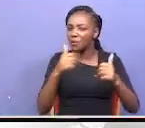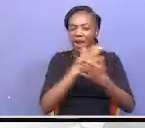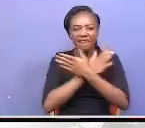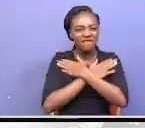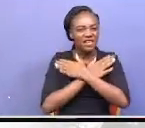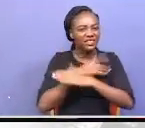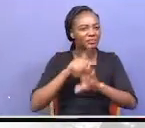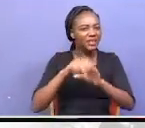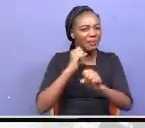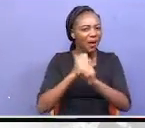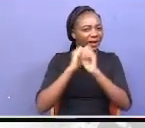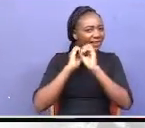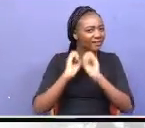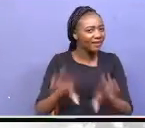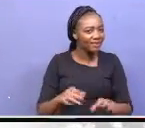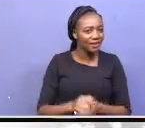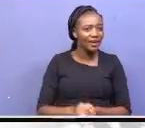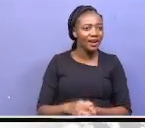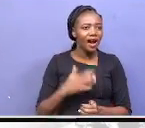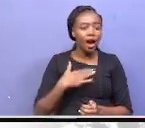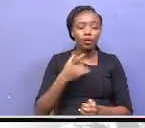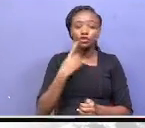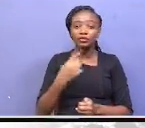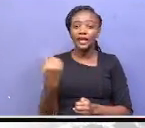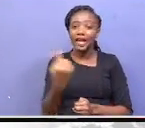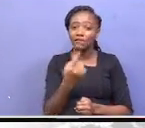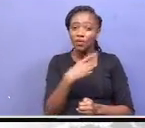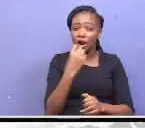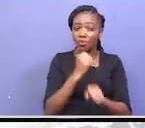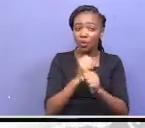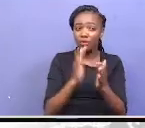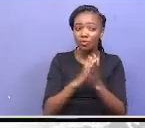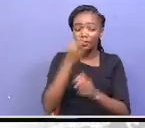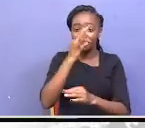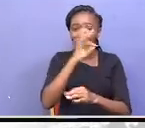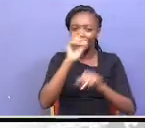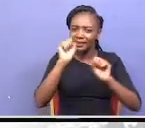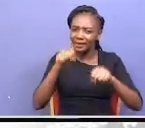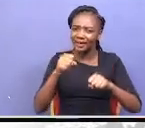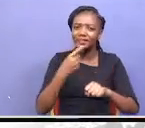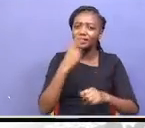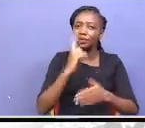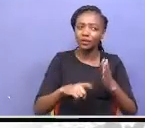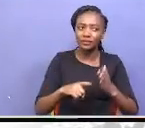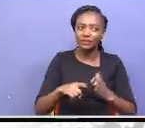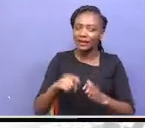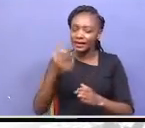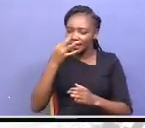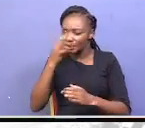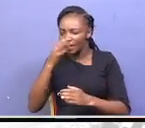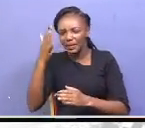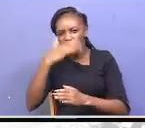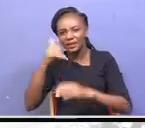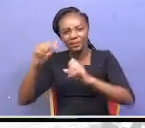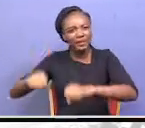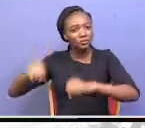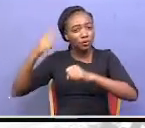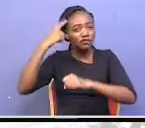can tell anybody who worked with Kibaki can tell you he would be the best boss for